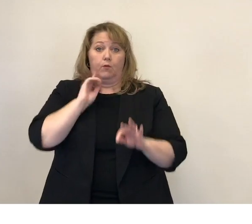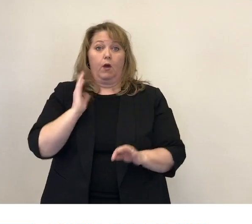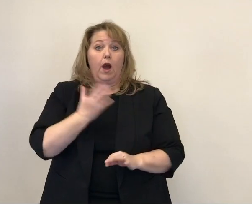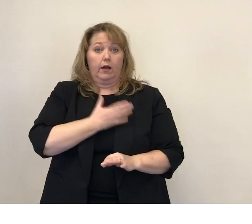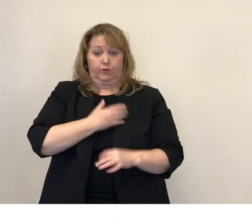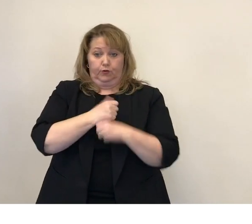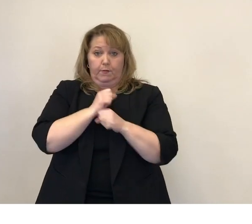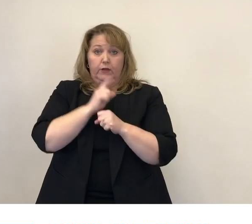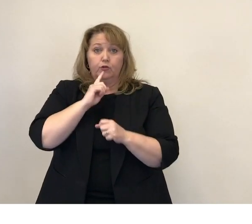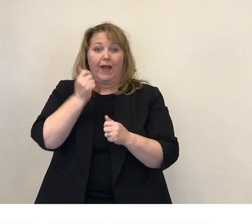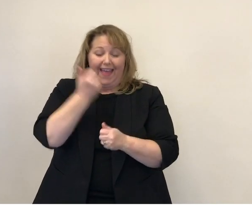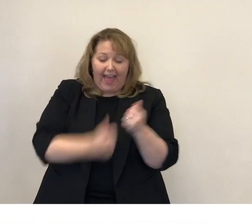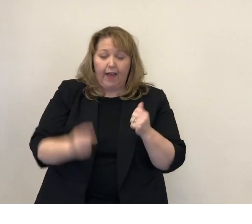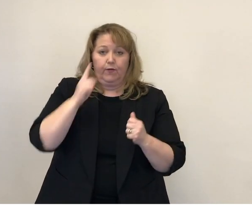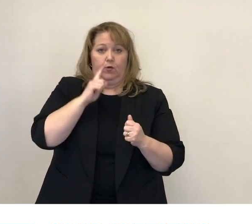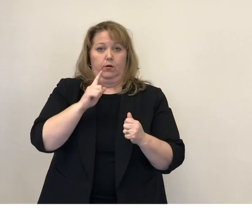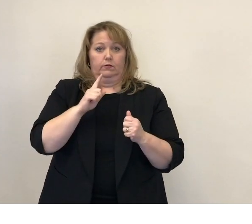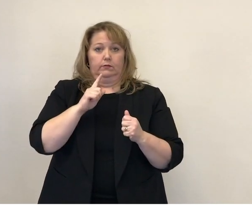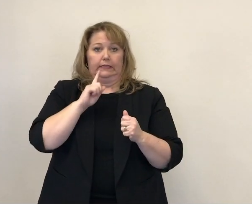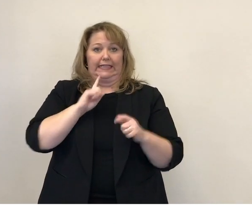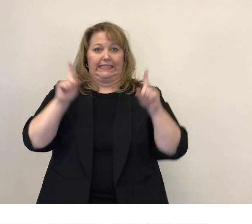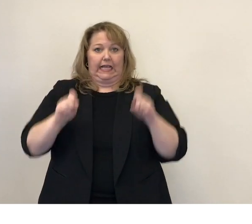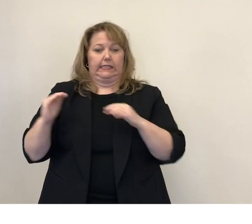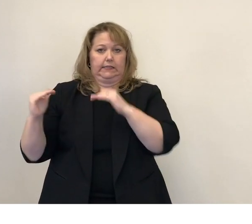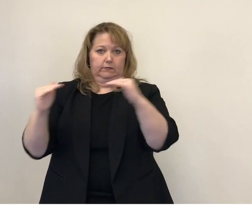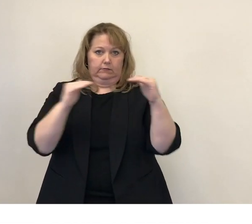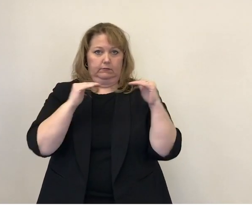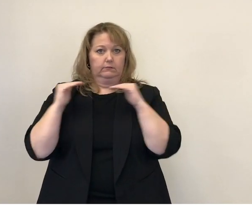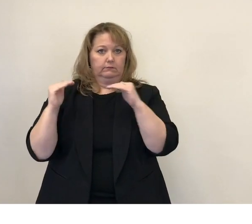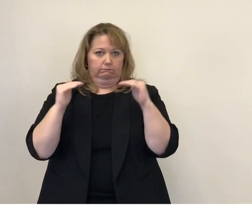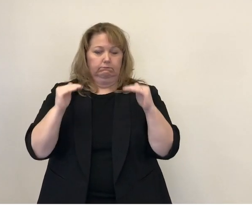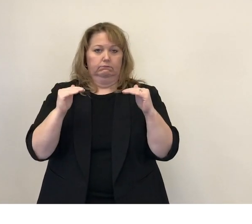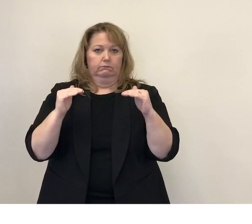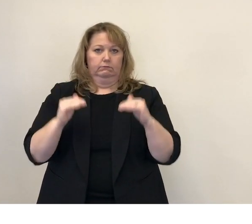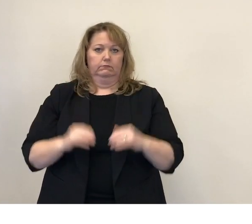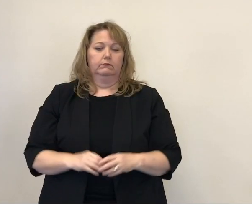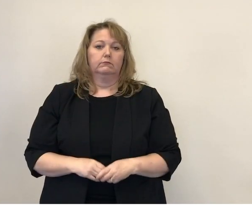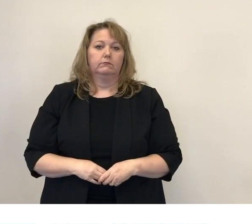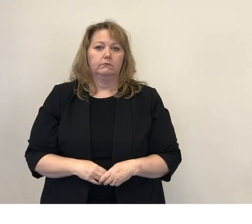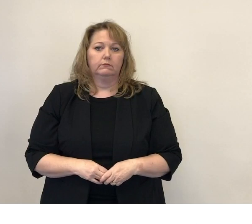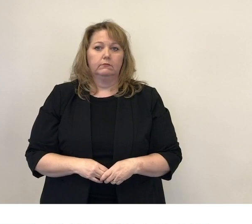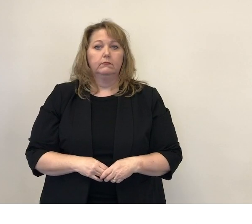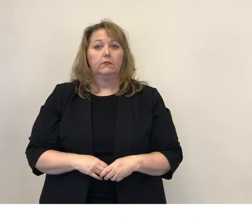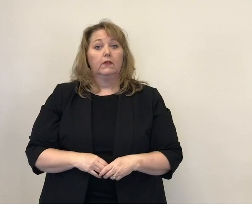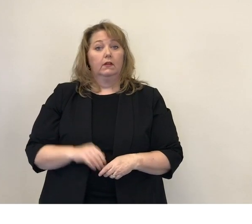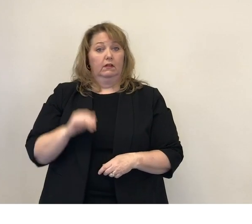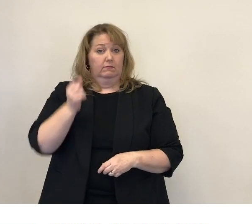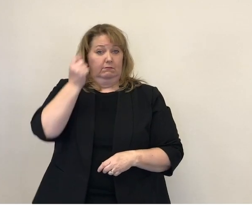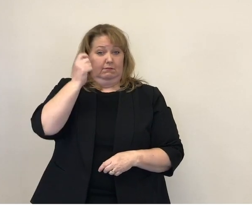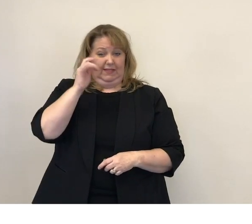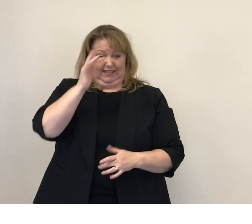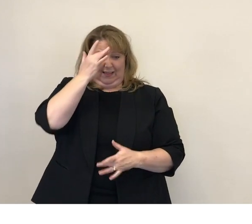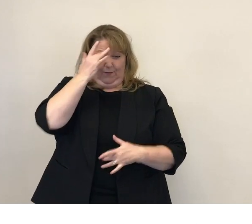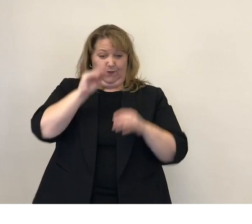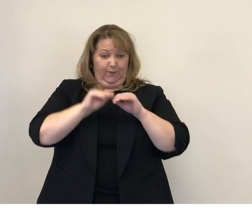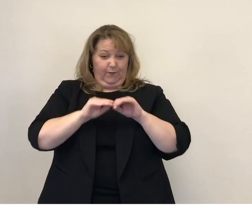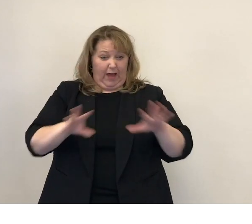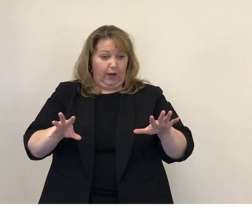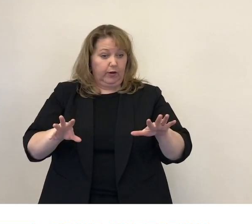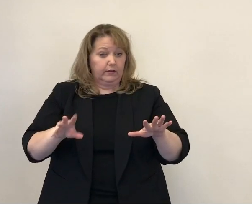for my administration, and this is a priority for me. Because this virus doesn't care about